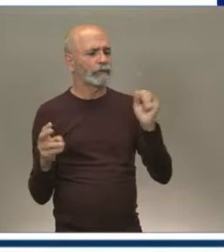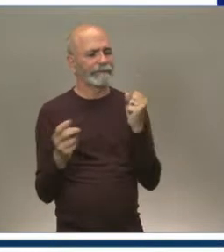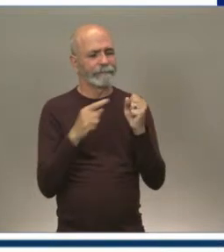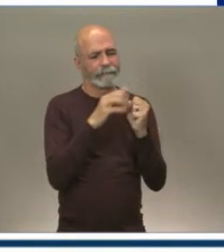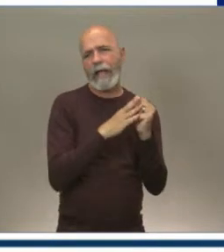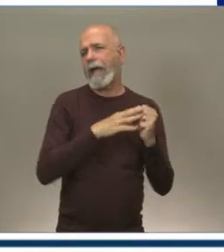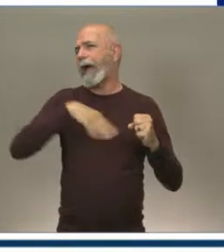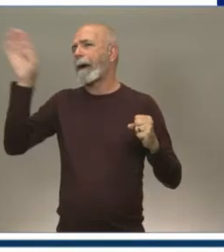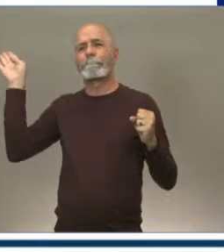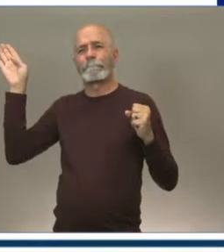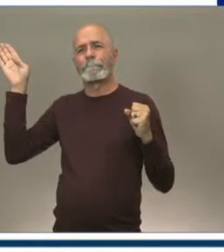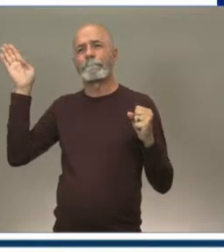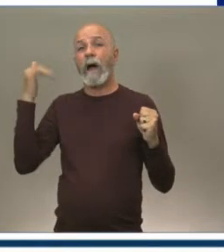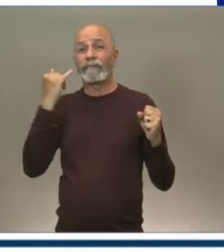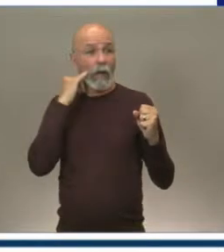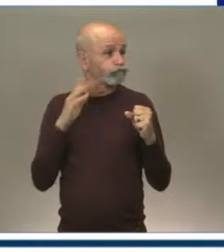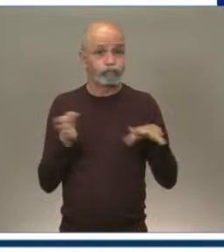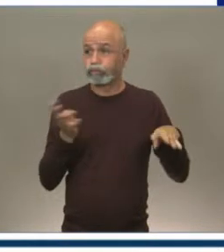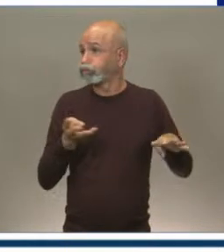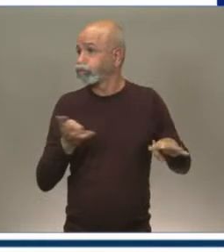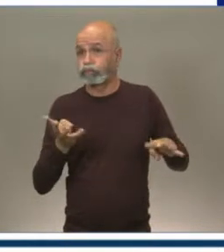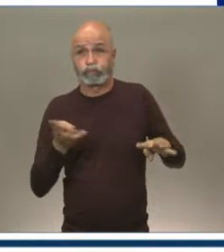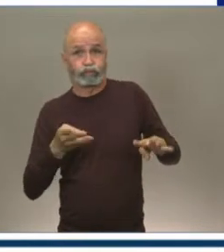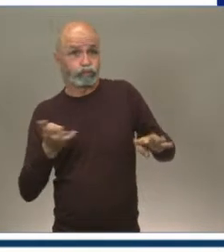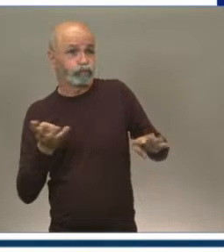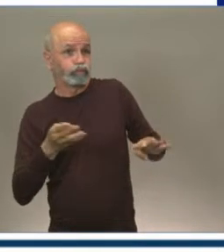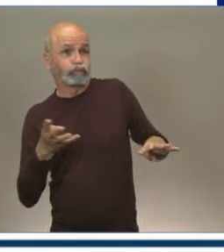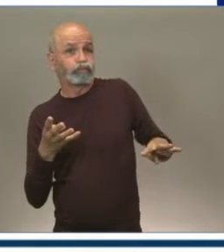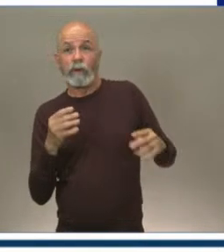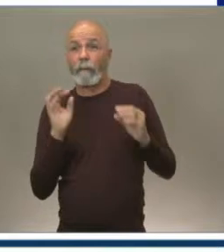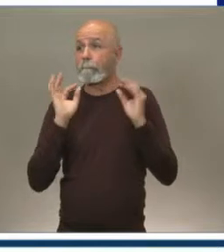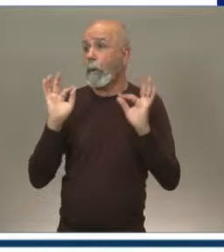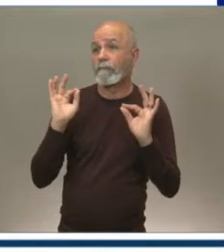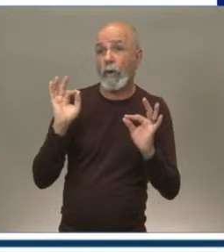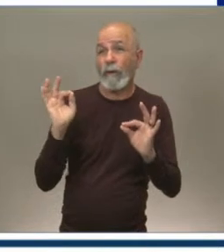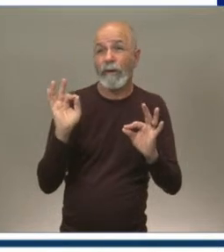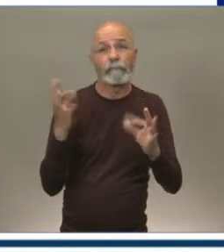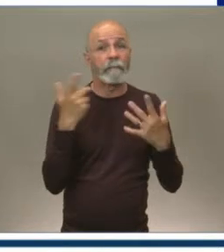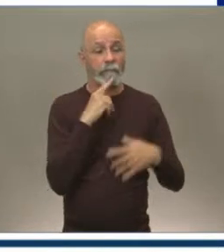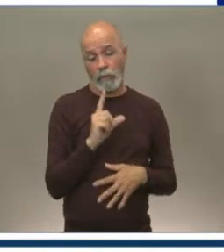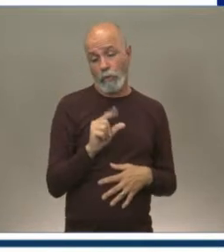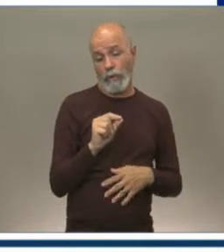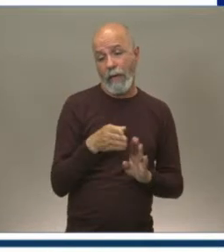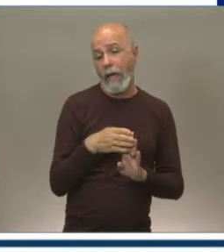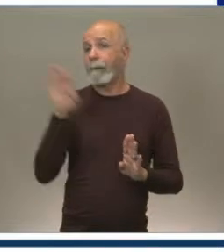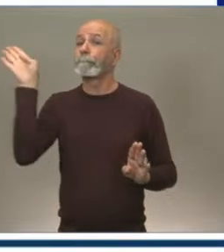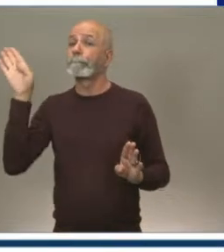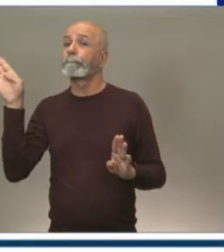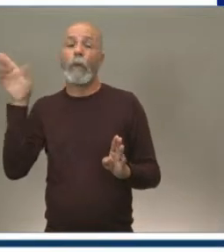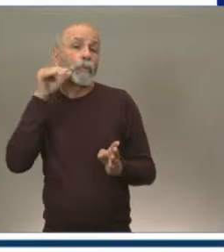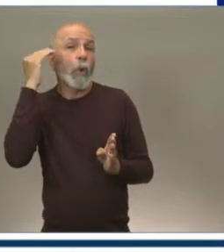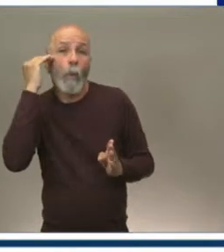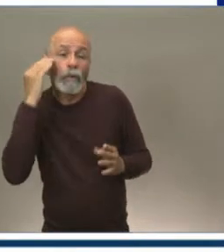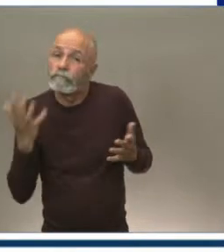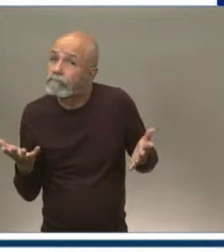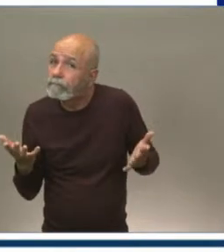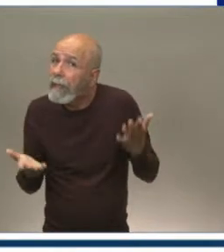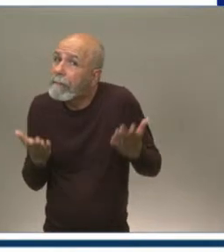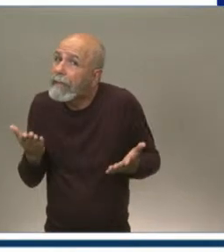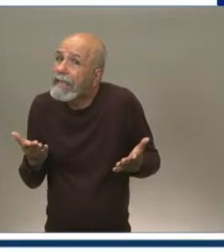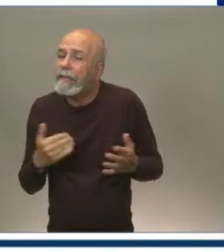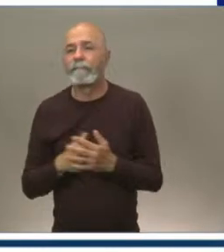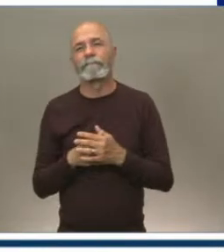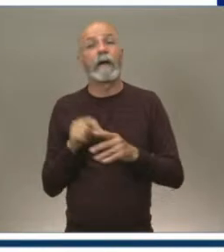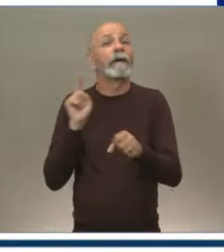later in the week, we'll be able to do more with 20-something and up. And then next week, as we talked about, we can drop the age to all